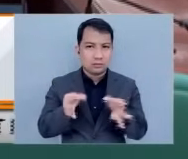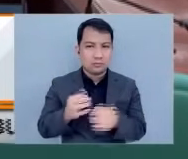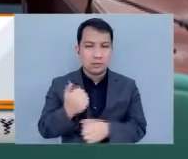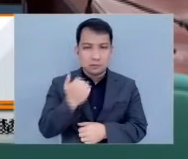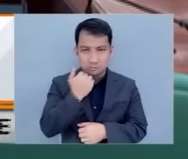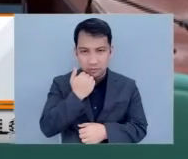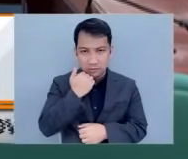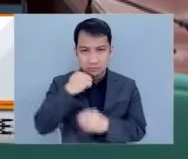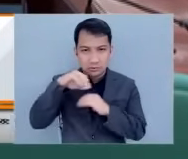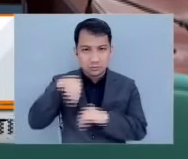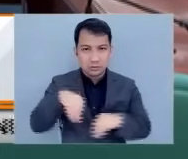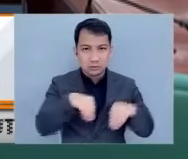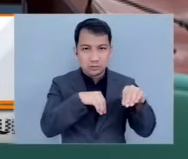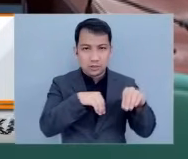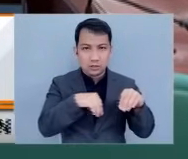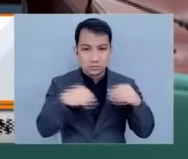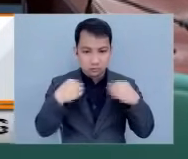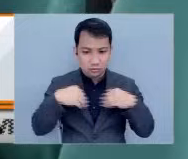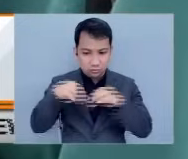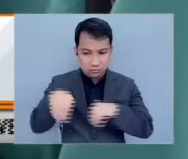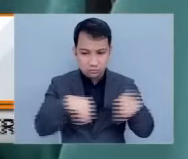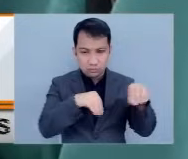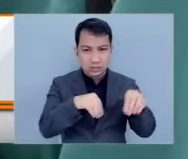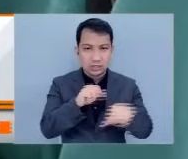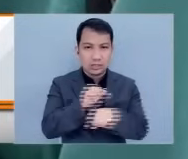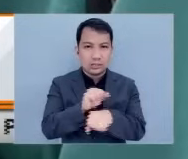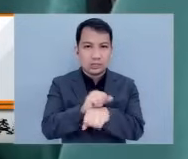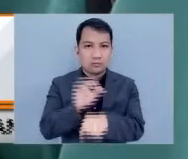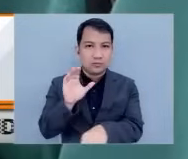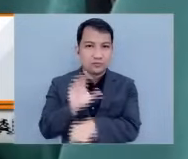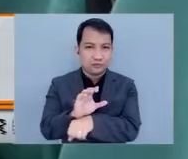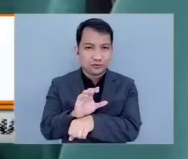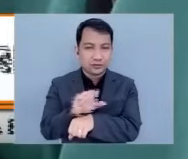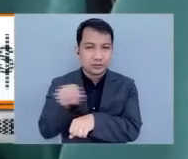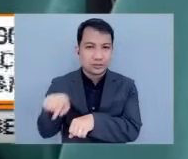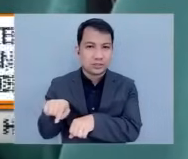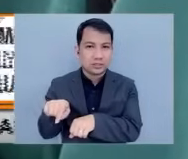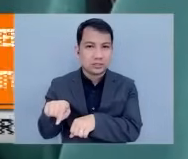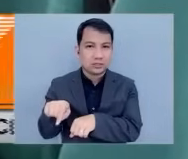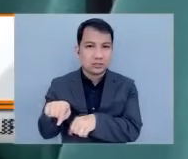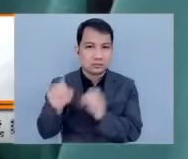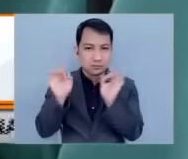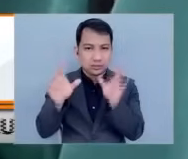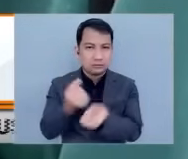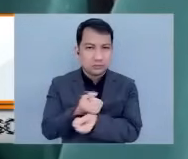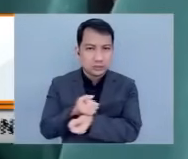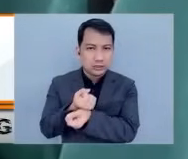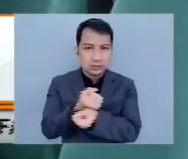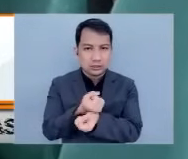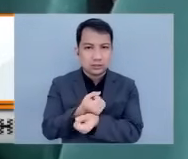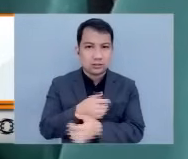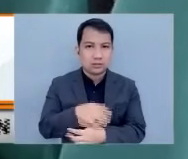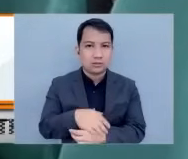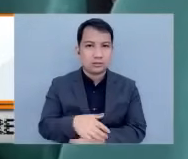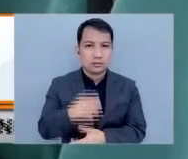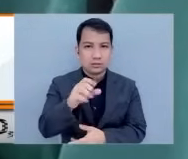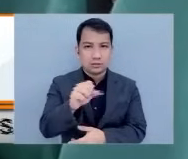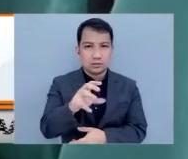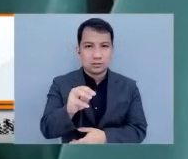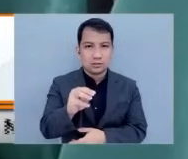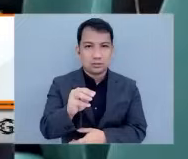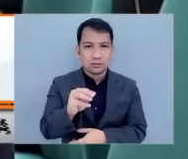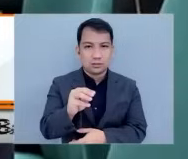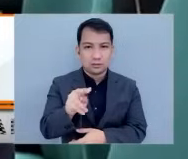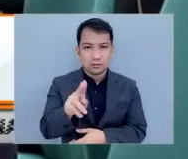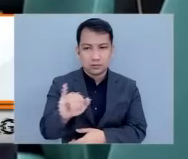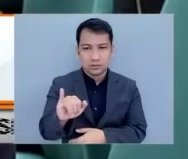labor exploitation sa SMNI. Parang indentured slavery na ito eh. Lumalabas, SMNI is engaged in human